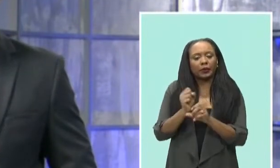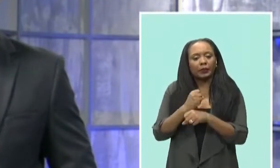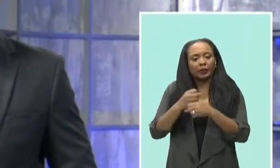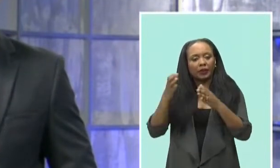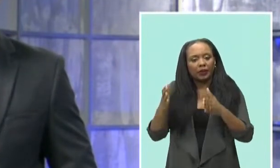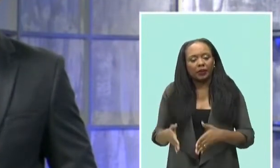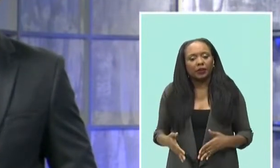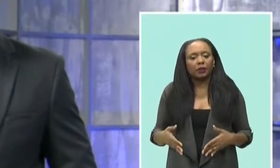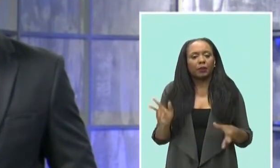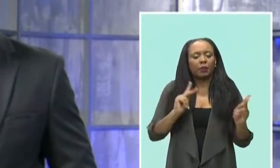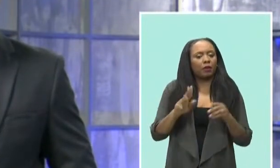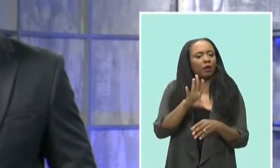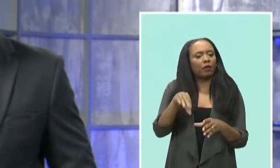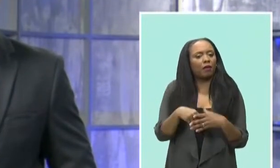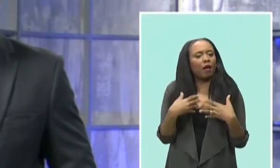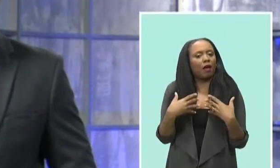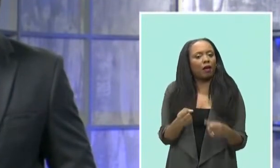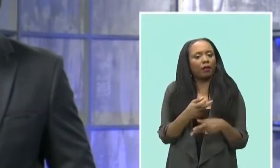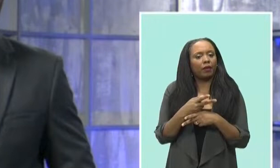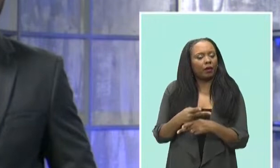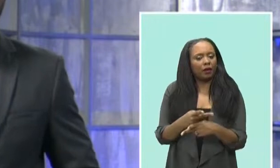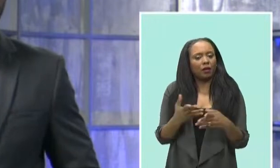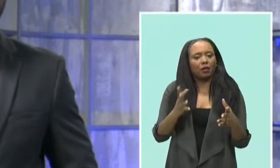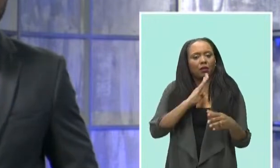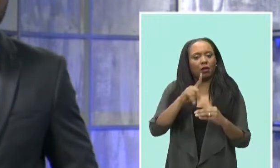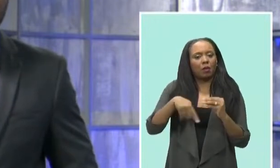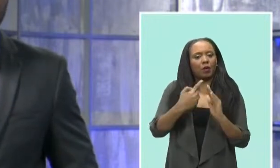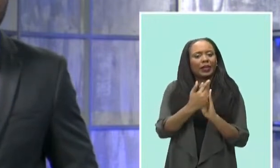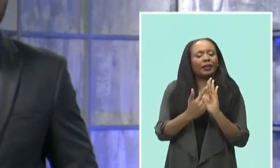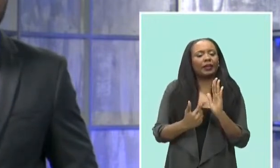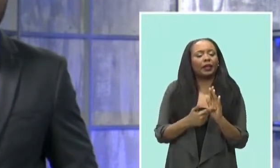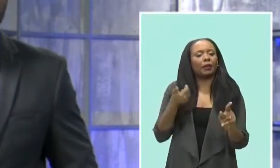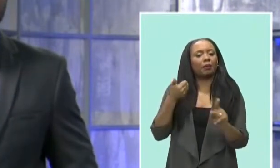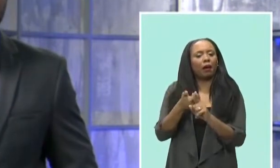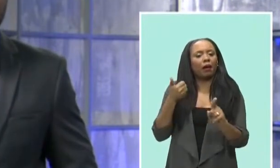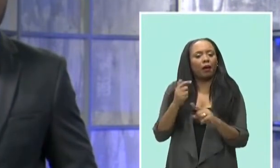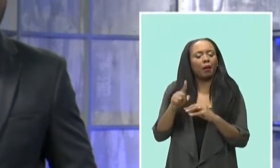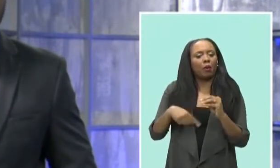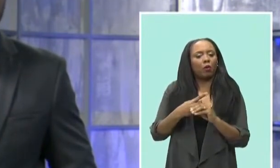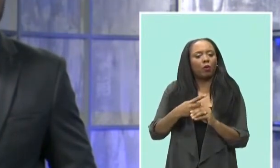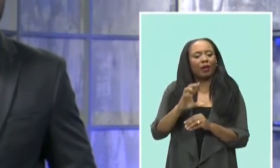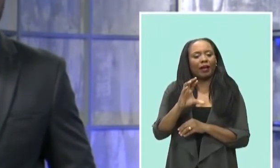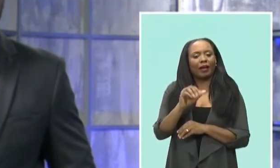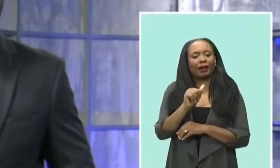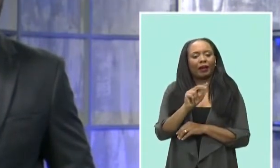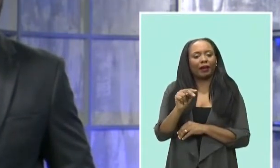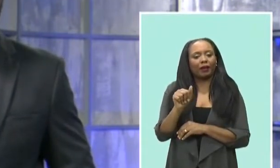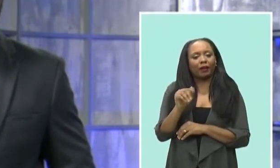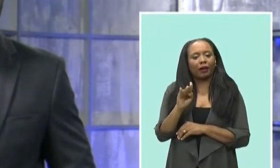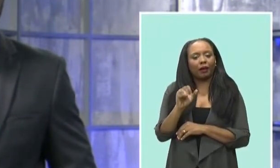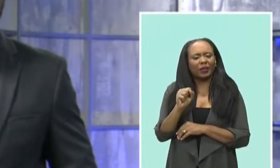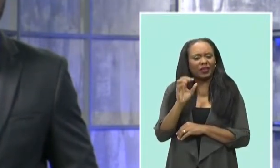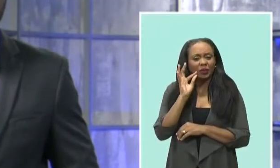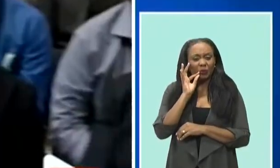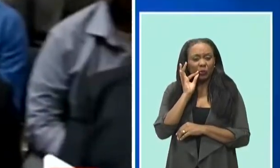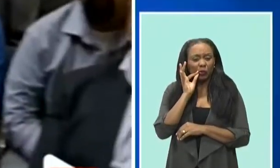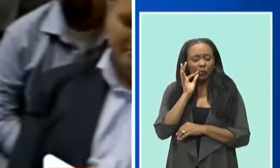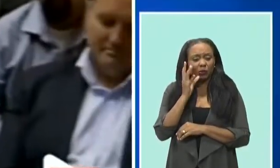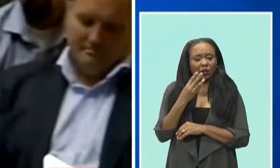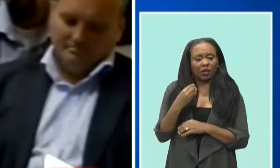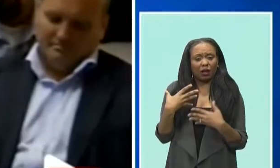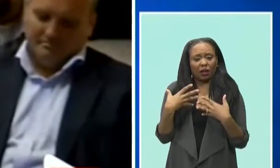offer an overview of the legal cannabis industry and specifically speak on investment opportunities.